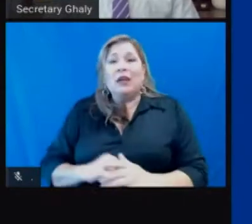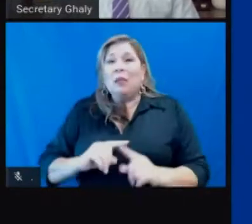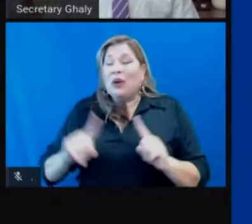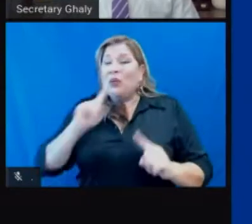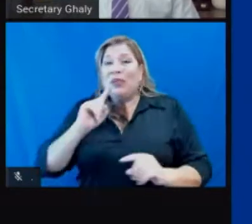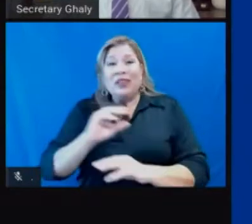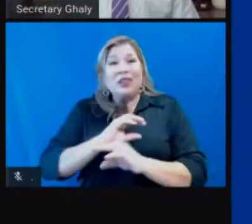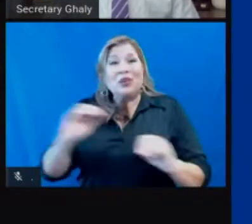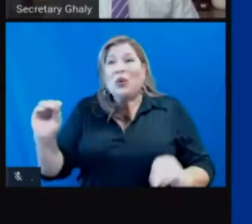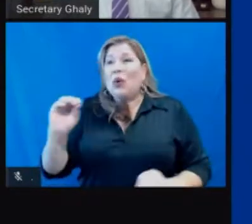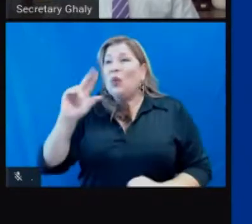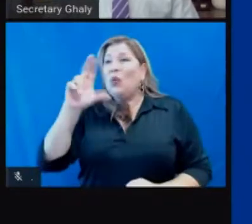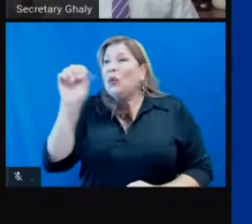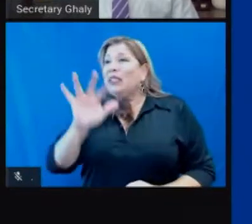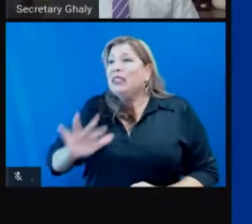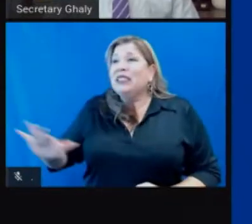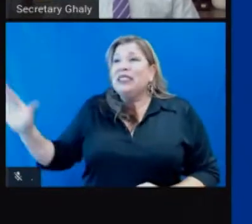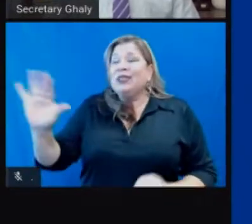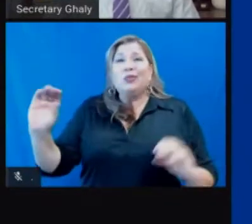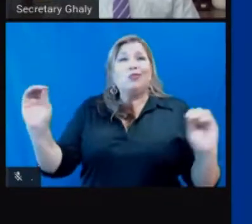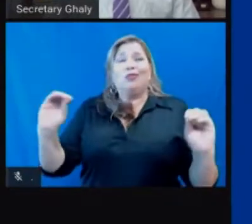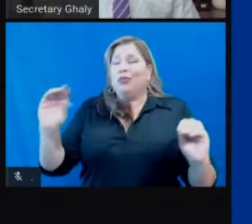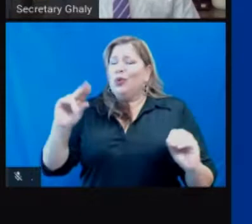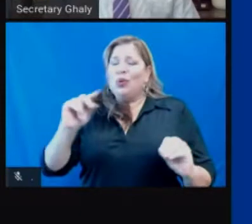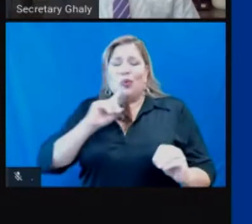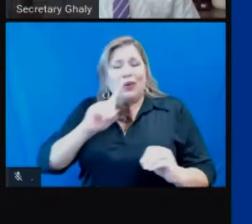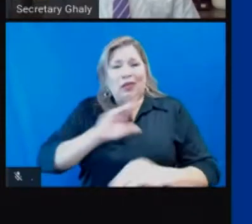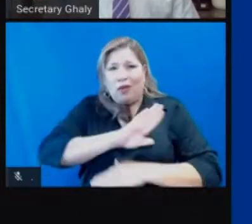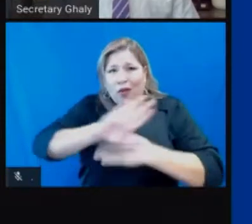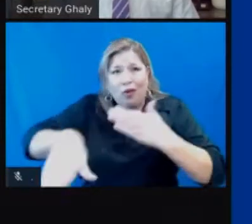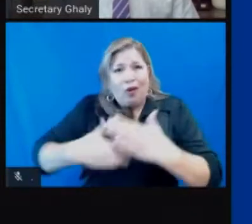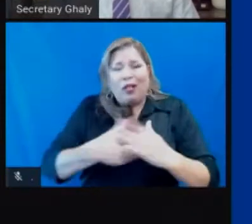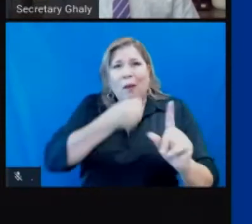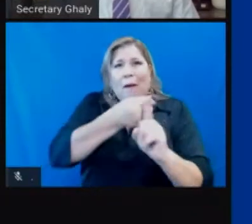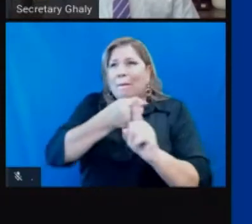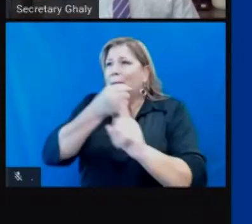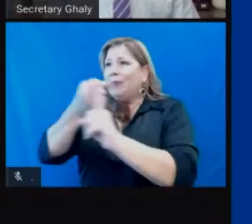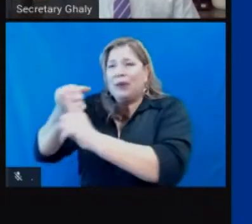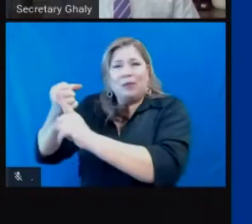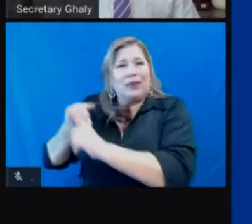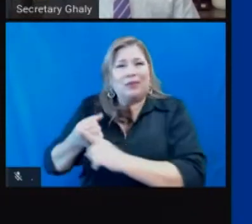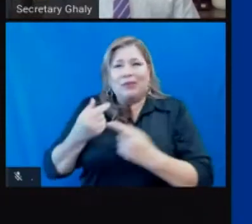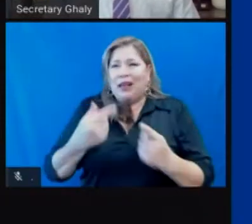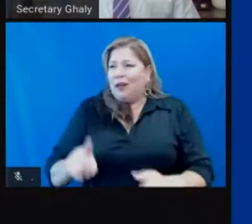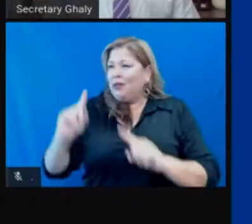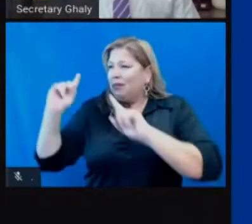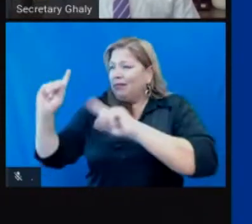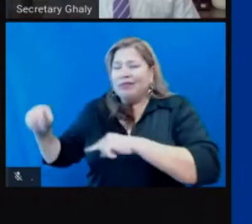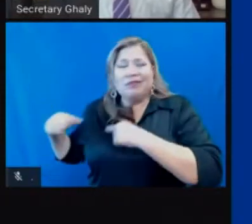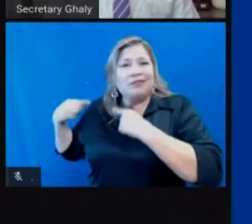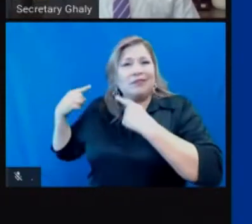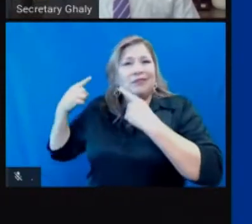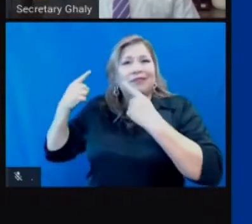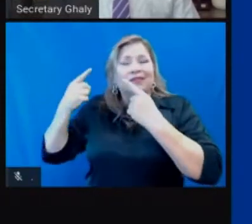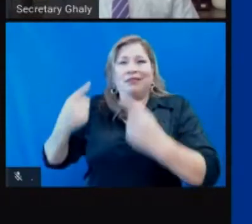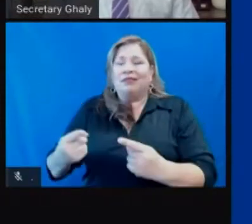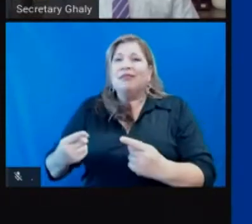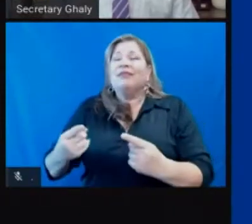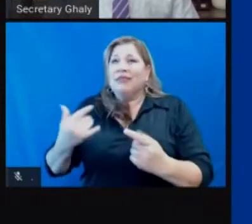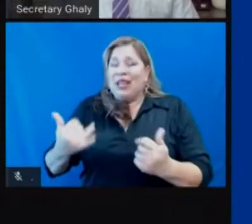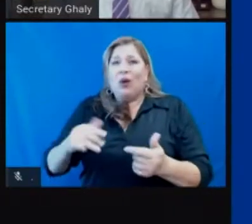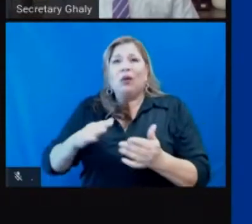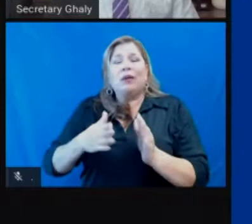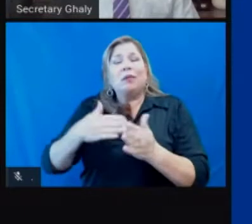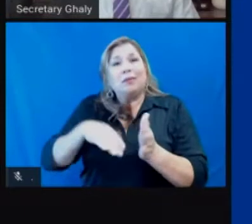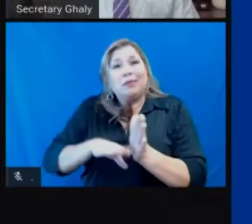been spared. That the wave of cases that have been happening over weeks now have turned into record